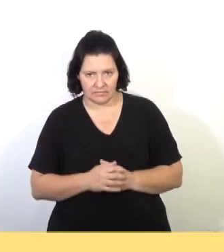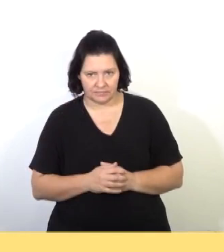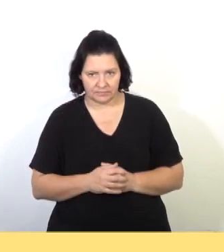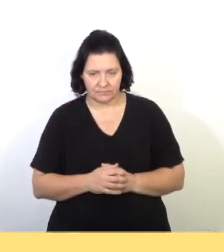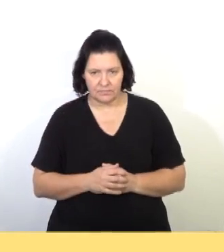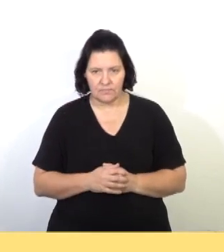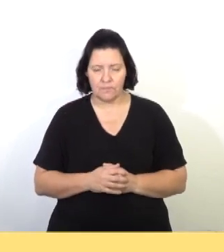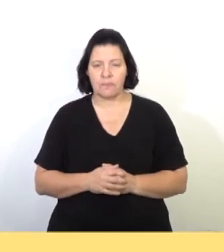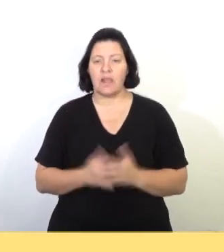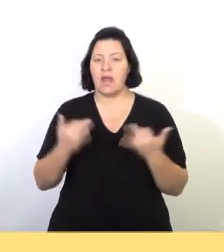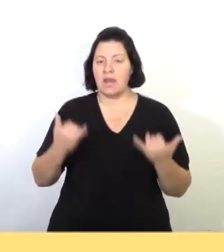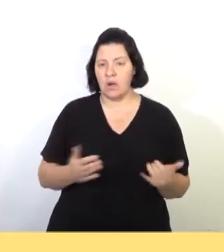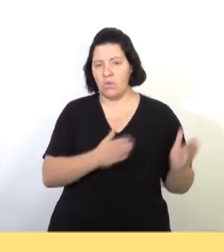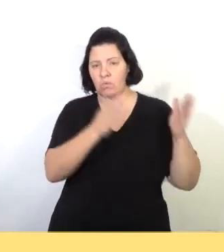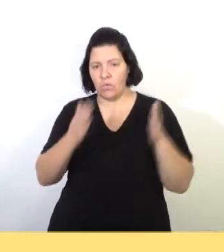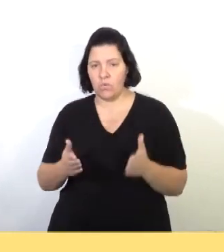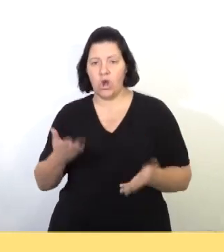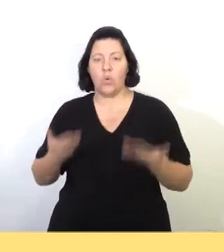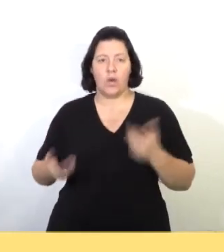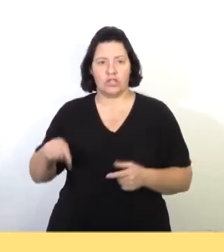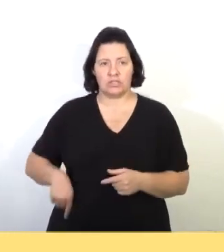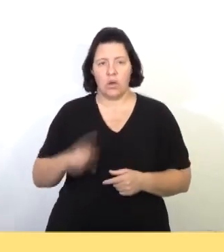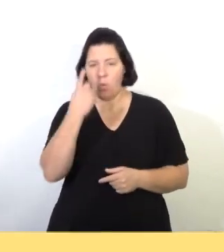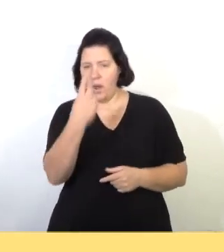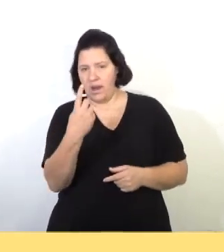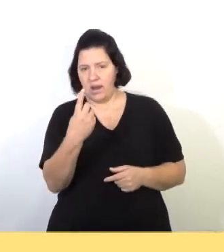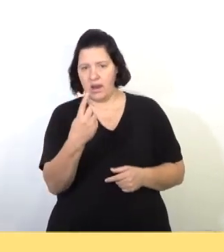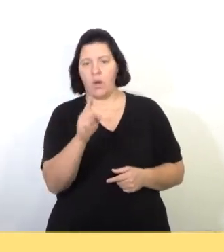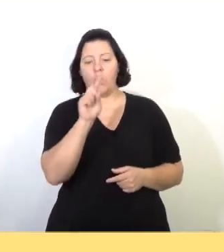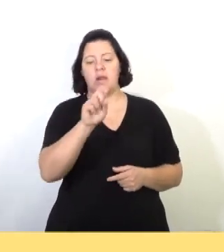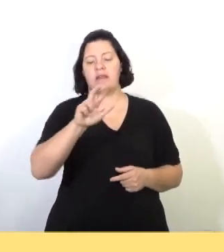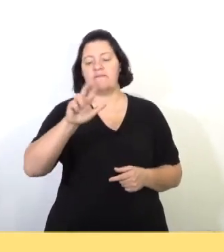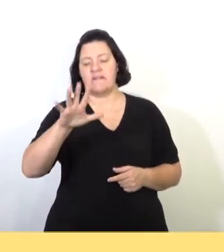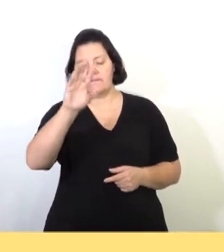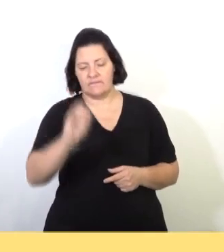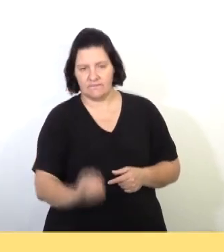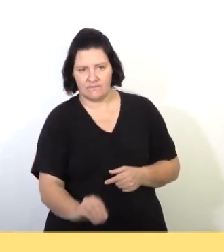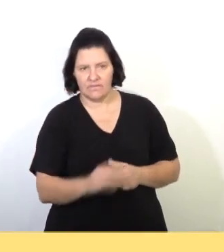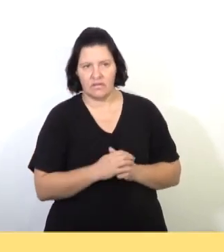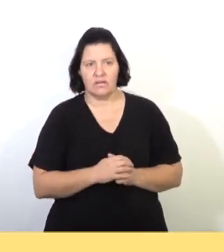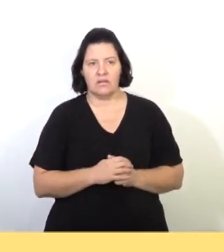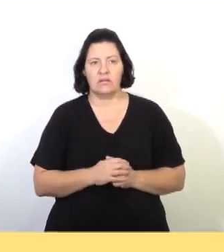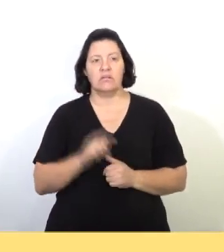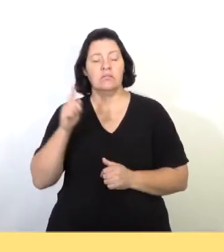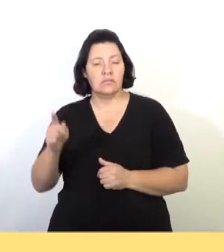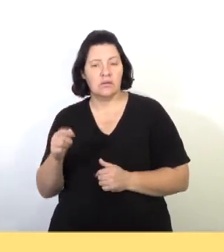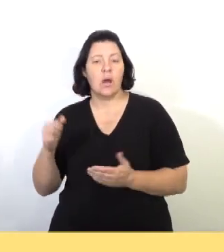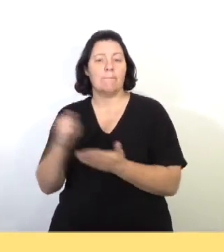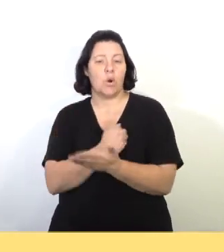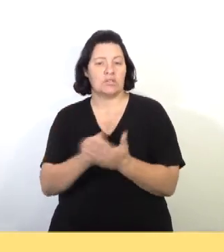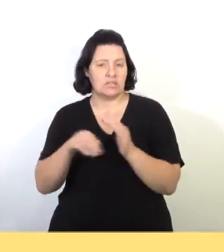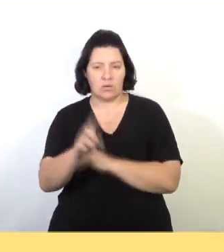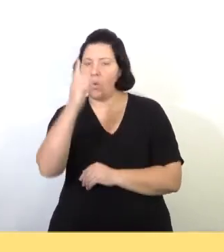695 rands. And then if you come to your wages, you see there's only one amount, so you get 185. You come to